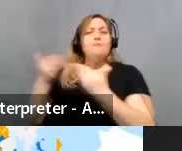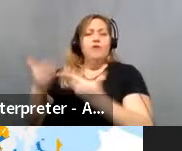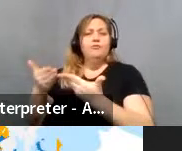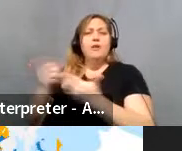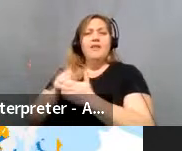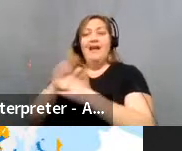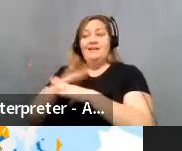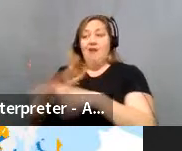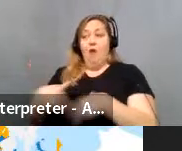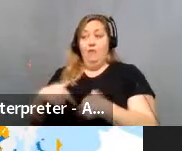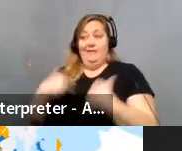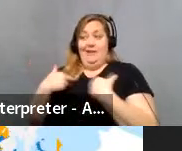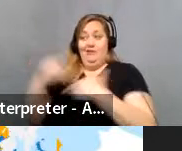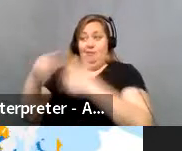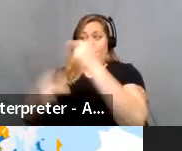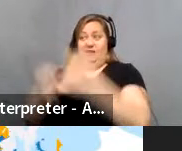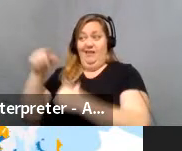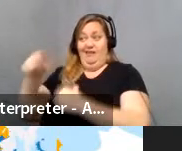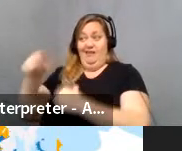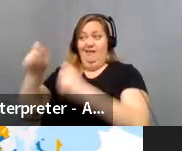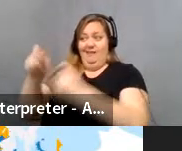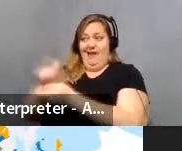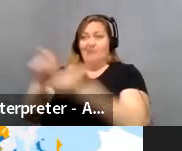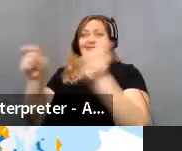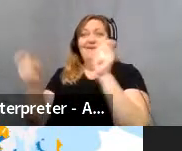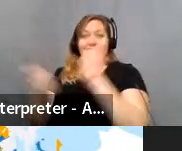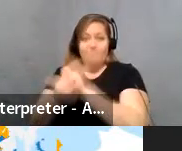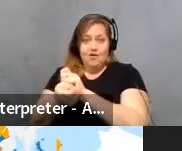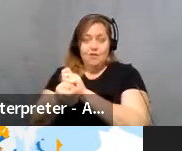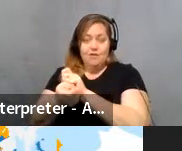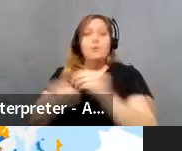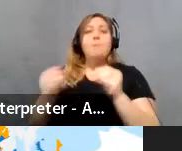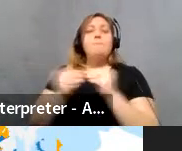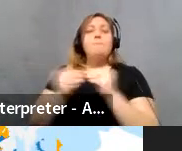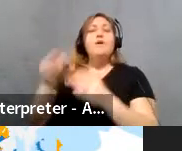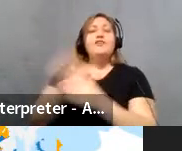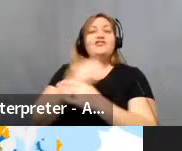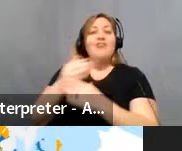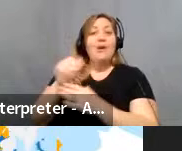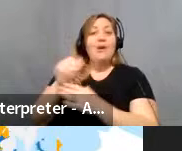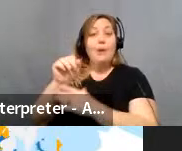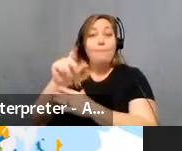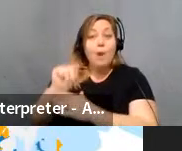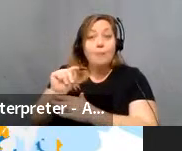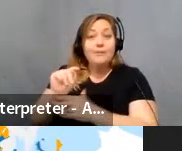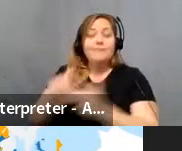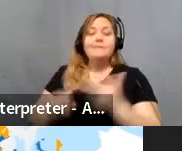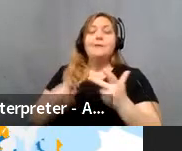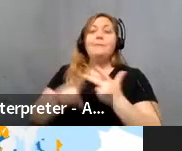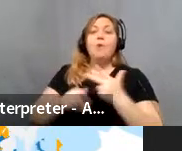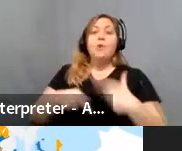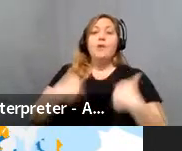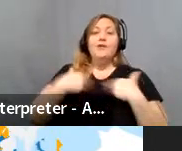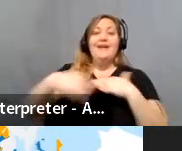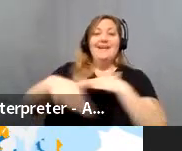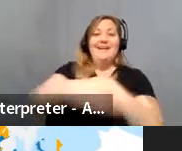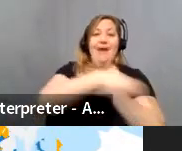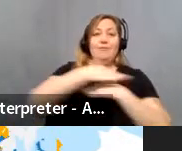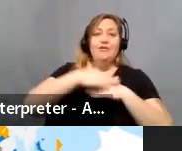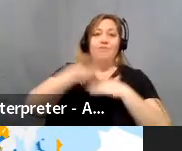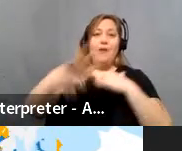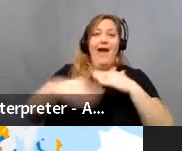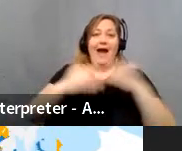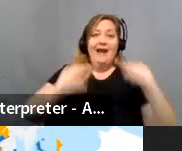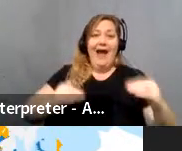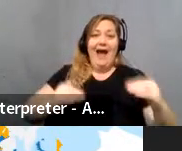-residential buildings, allowing more small and shared apartments, and allowing for residential campuses to add height-limited buildings.